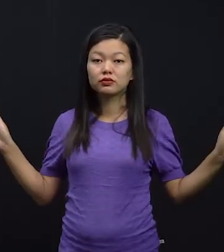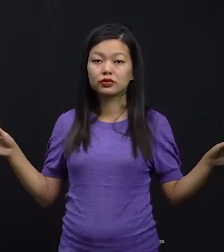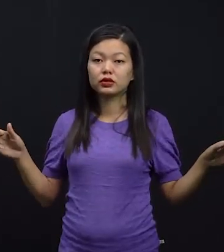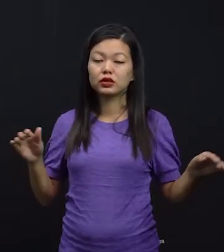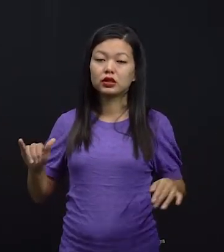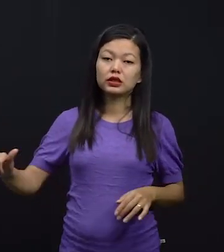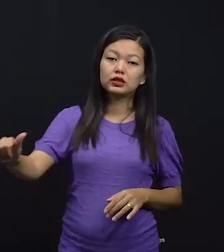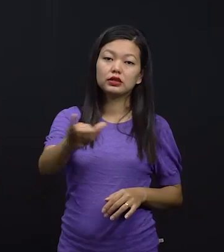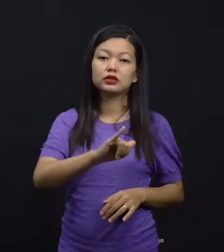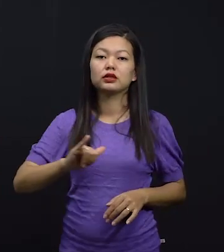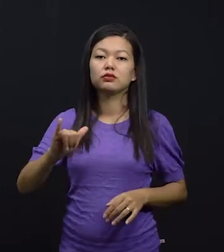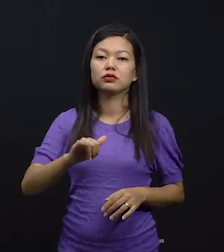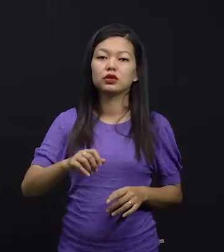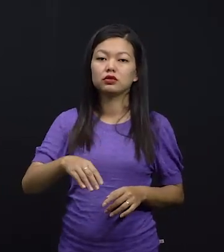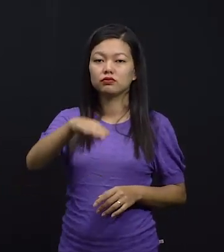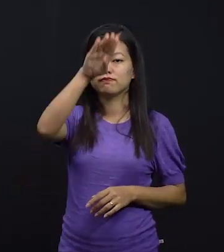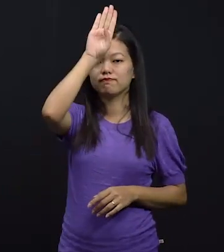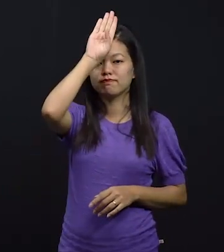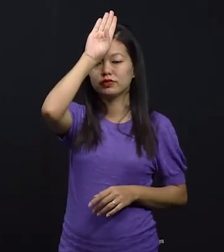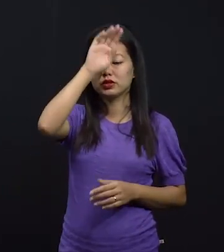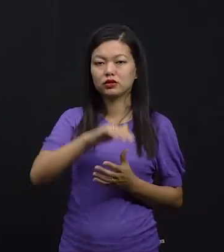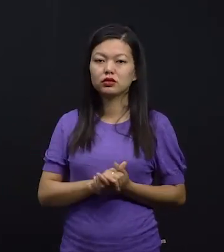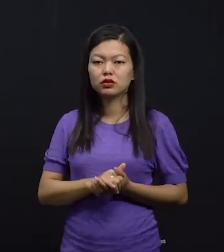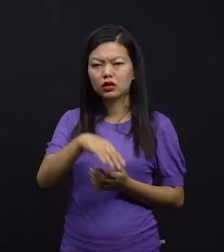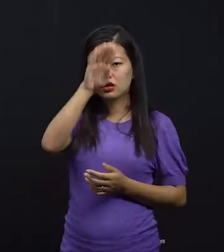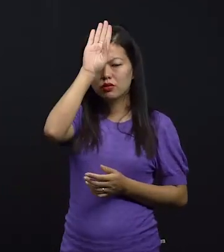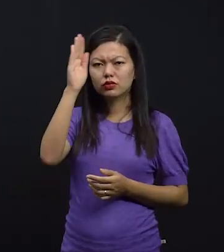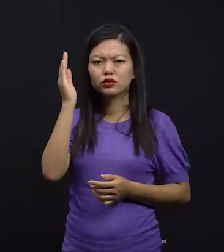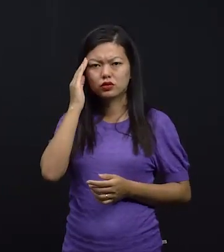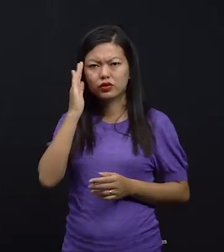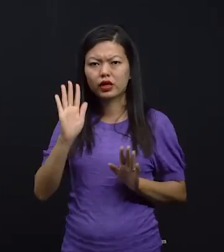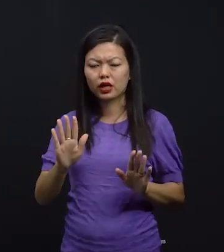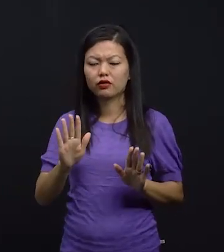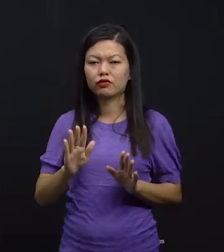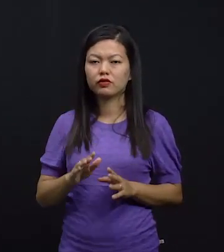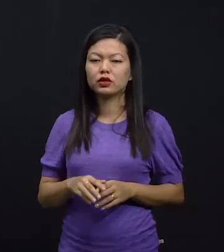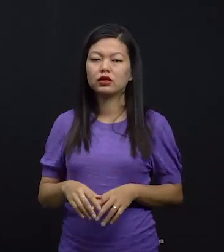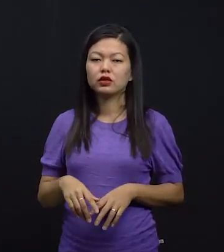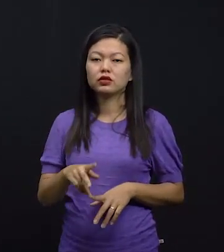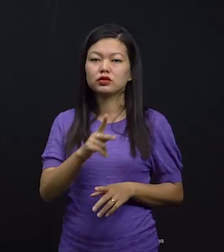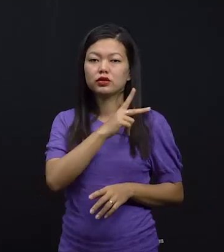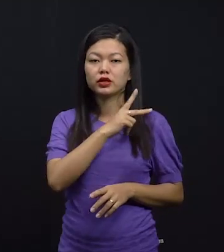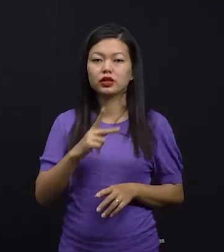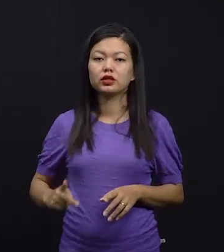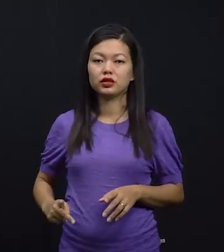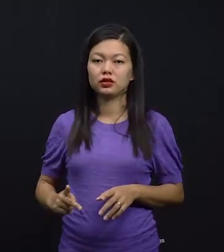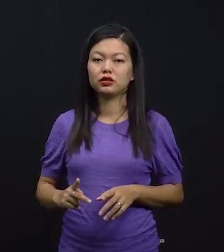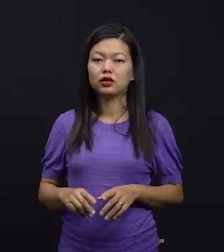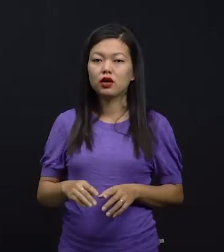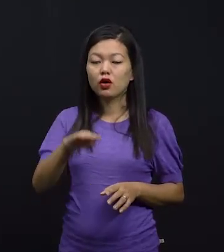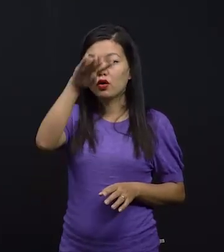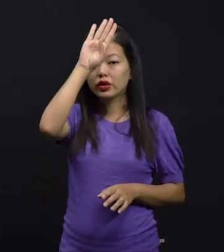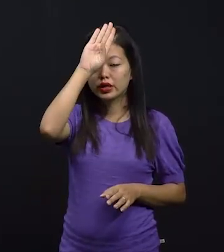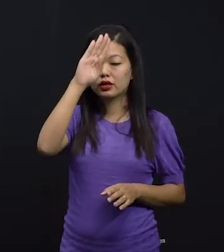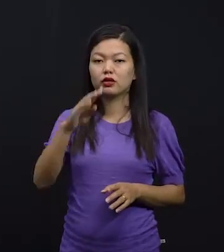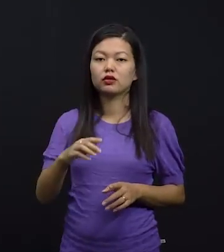like a prince. Everybody knows a prince is the son of a king, and so he says that it is almost like